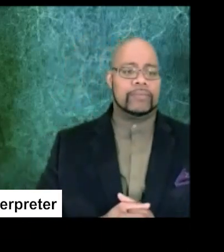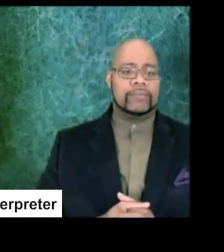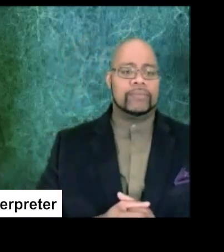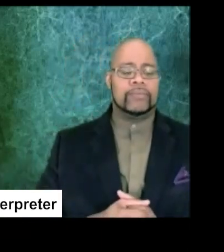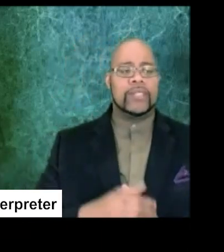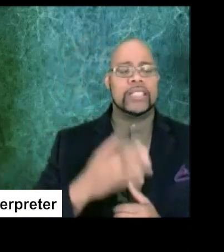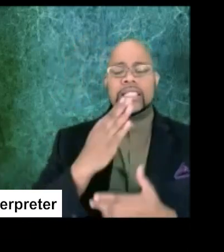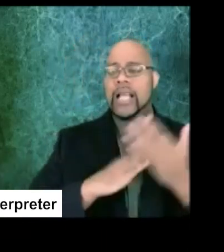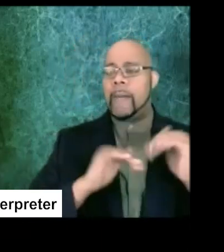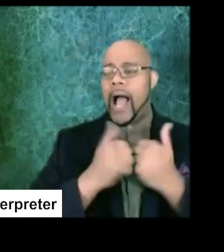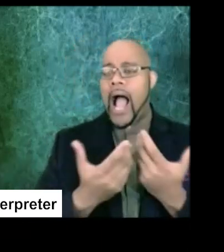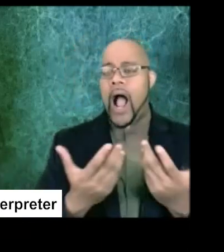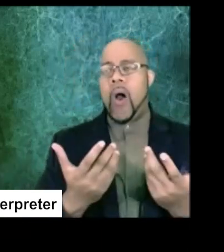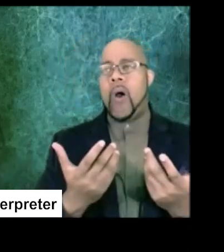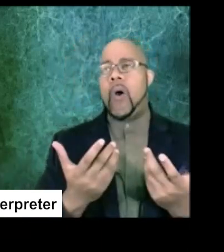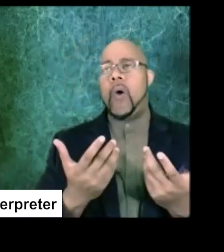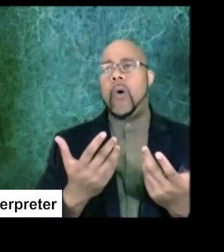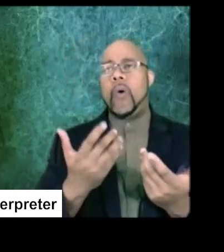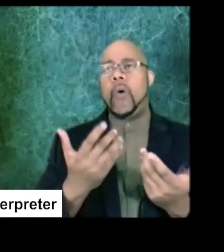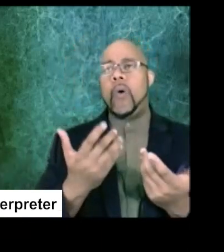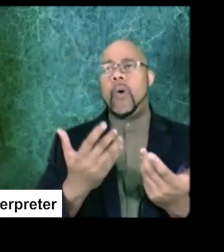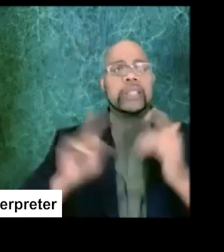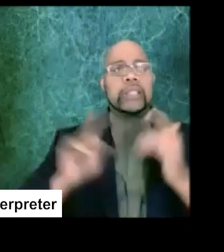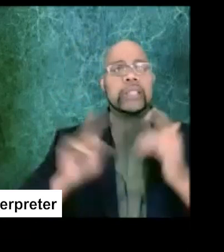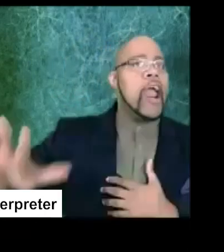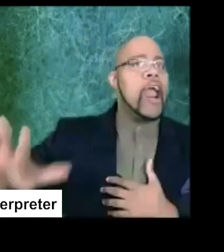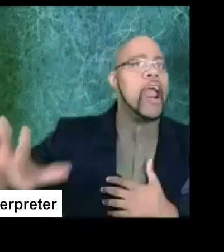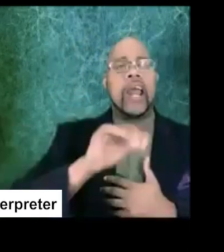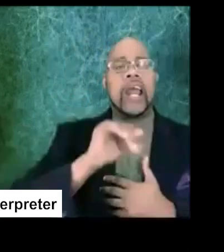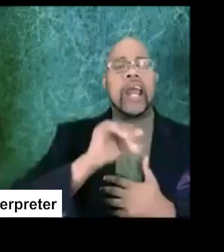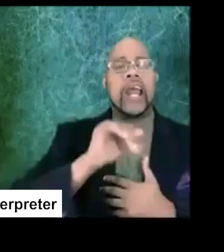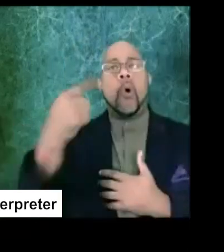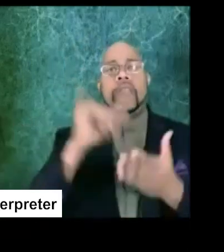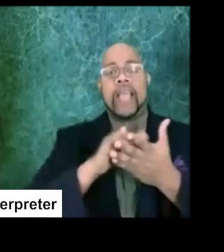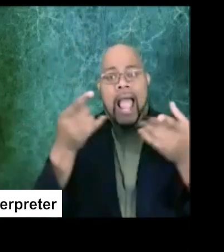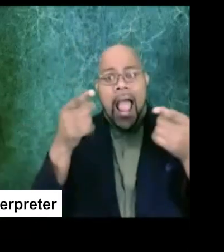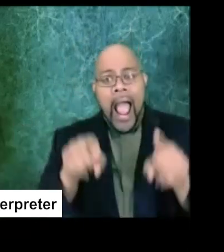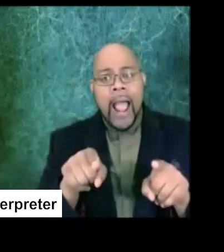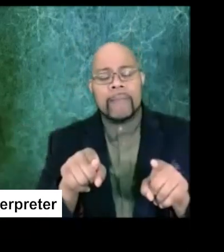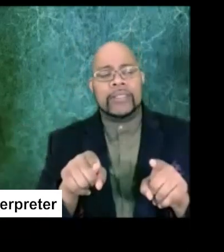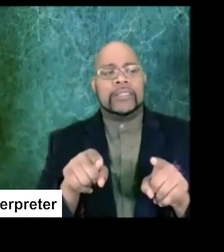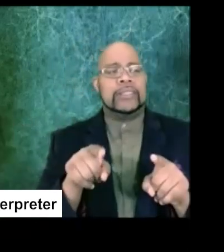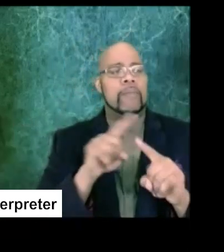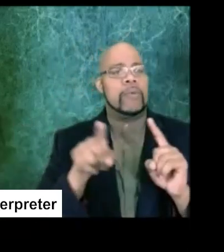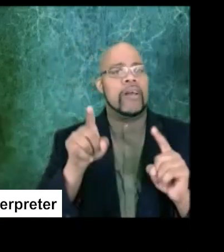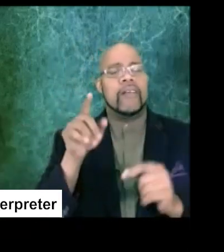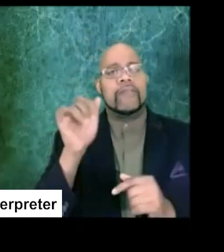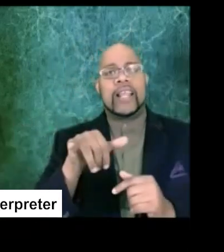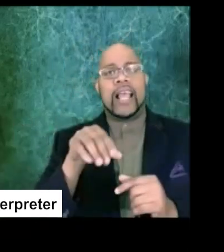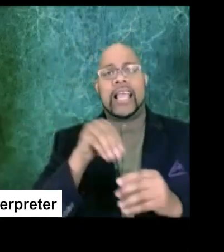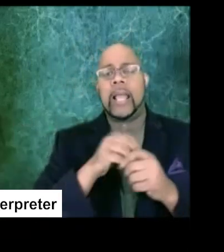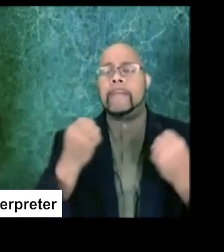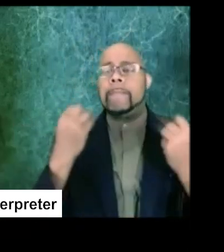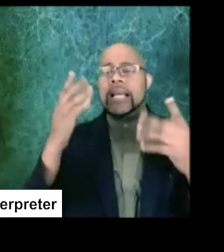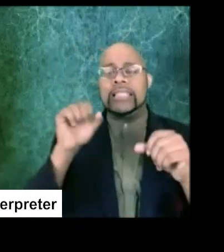And somehow, somewhere, it's not just that this happens, it is that in very many